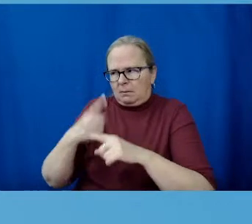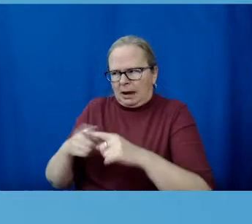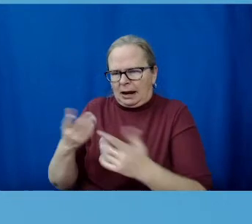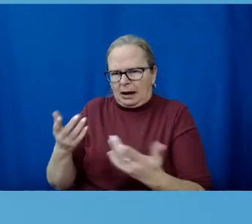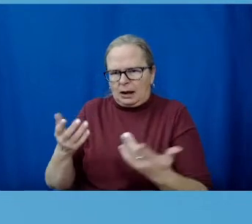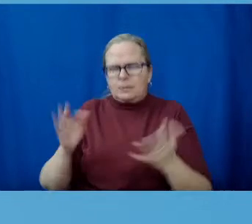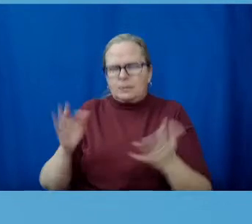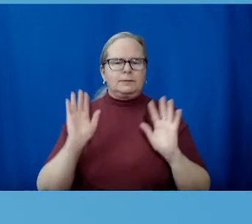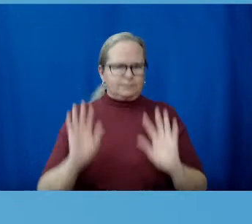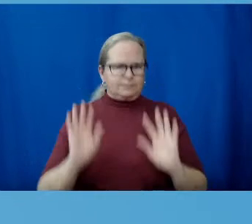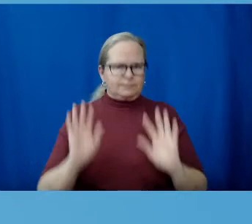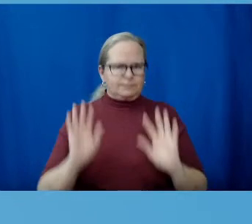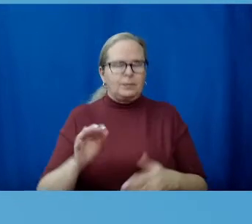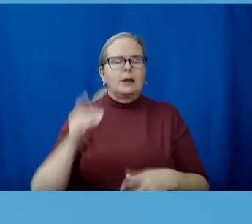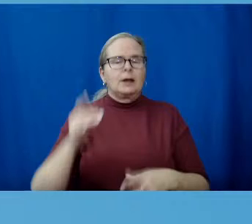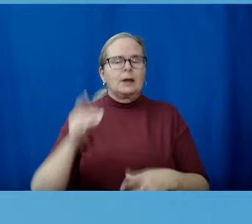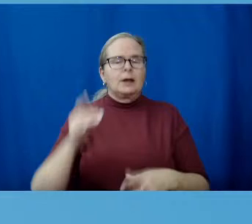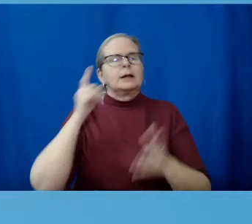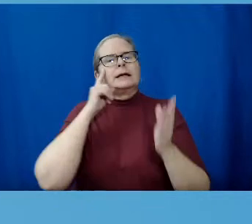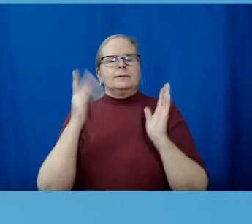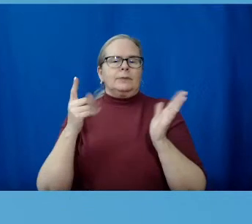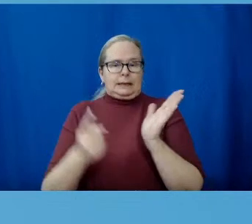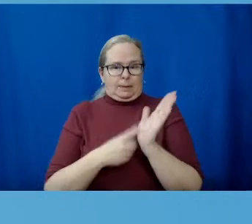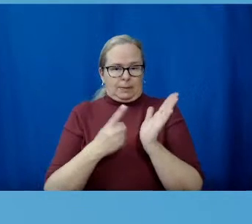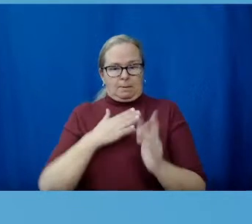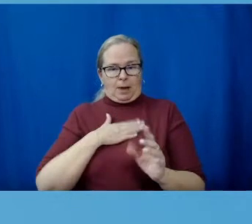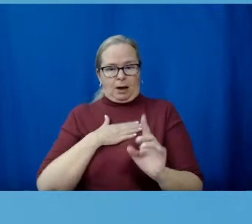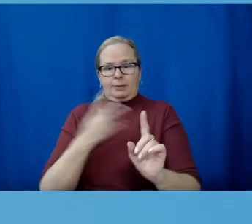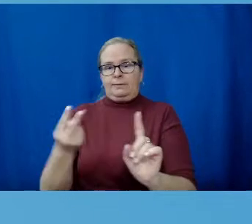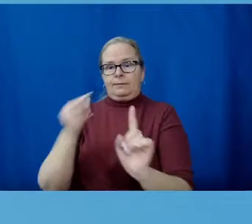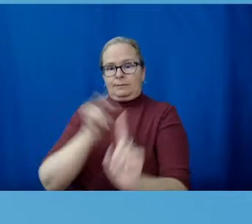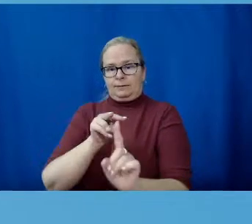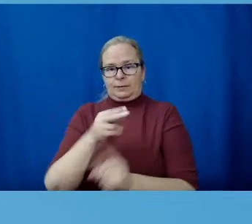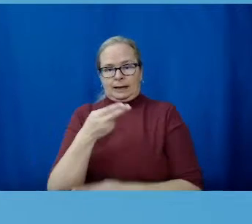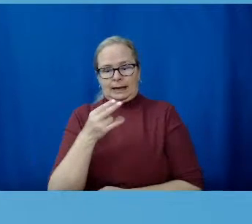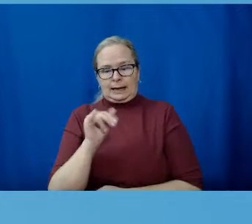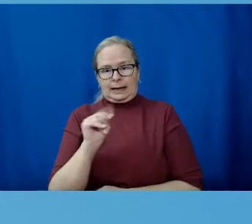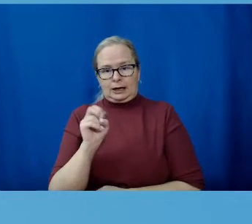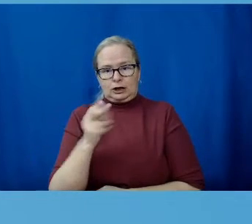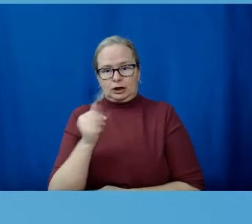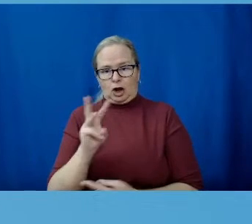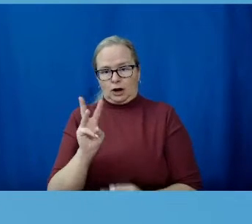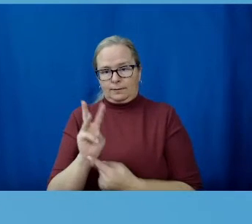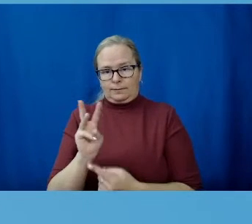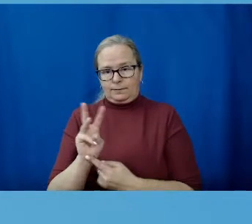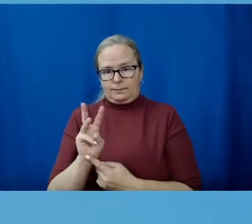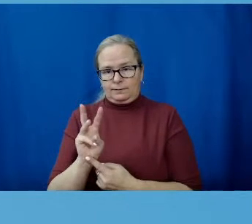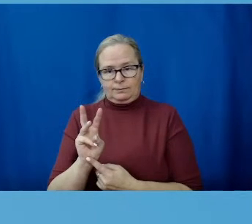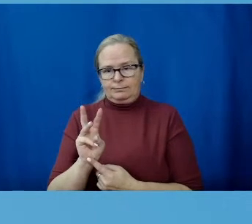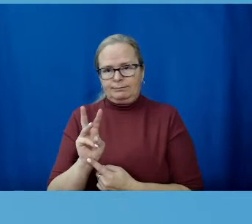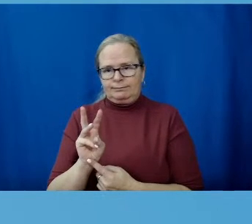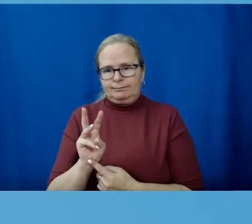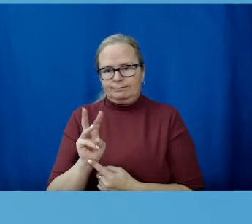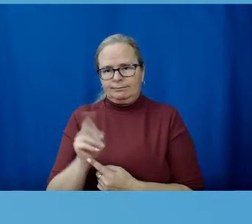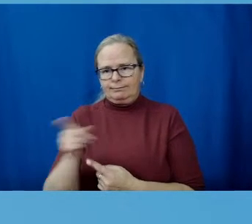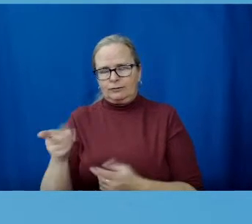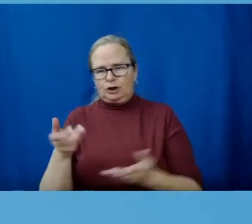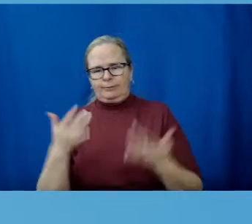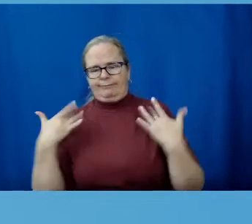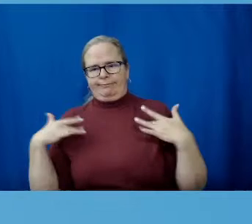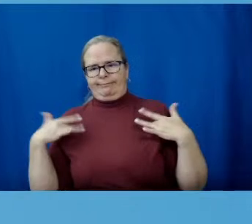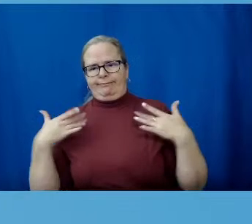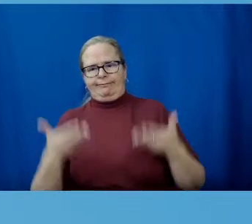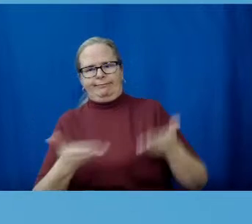me, Hinshaw's deferring too much to the provincial government. And I will say the month of the summer